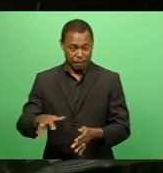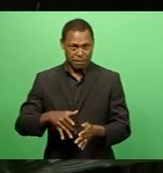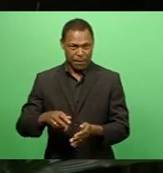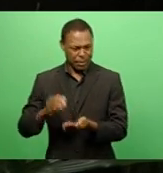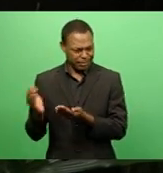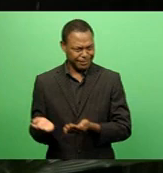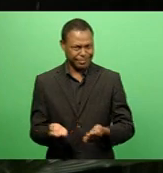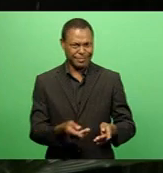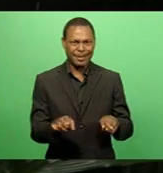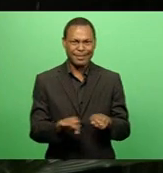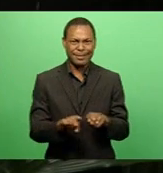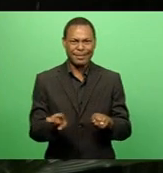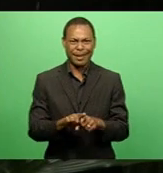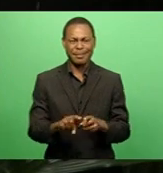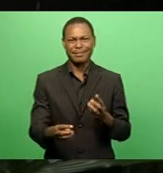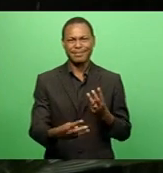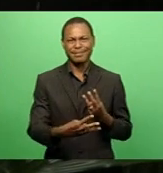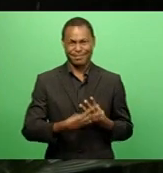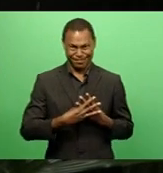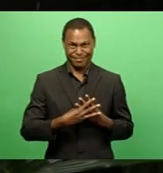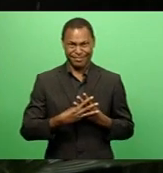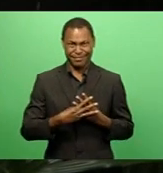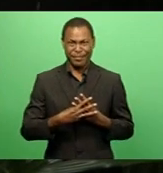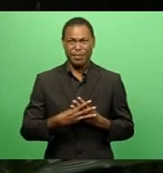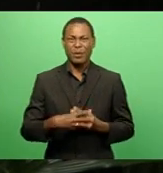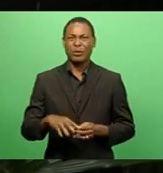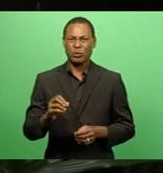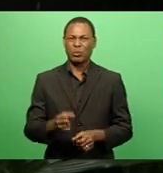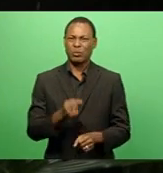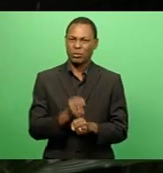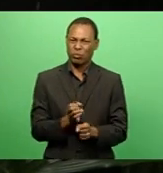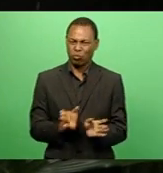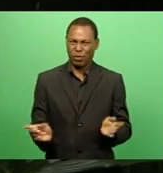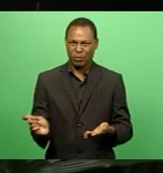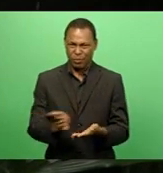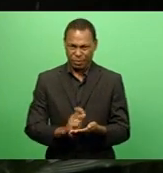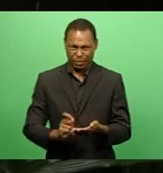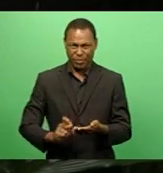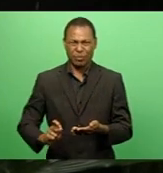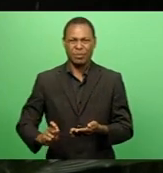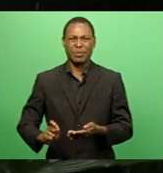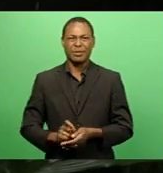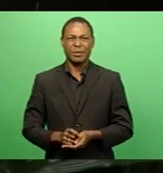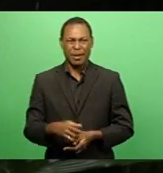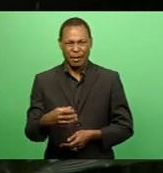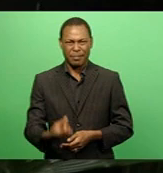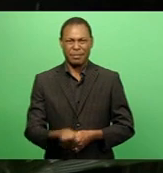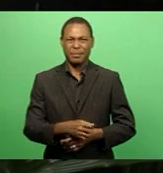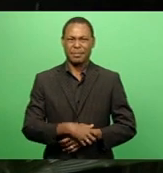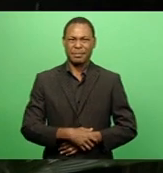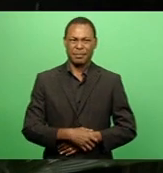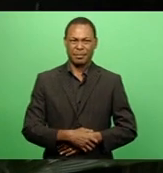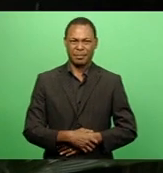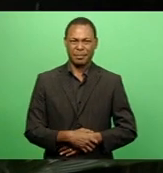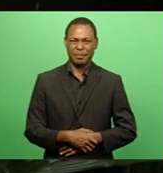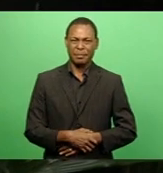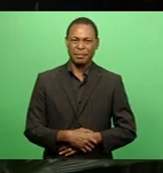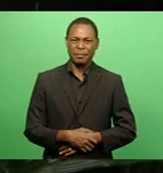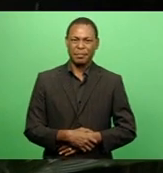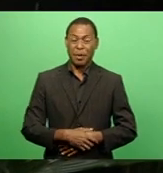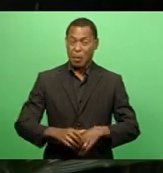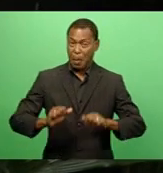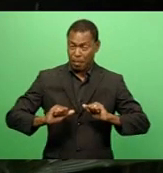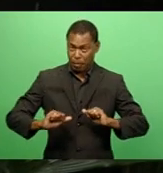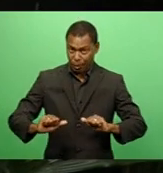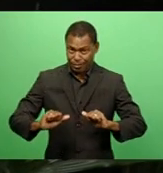civil action against SODELPA, its now outgoing General Secretary and Party President Ratu Epenisa